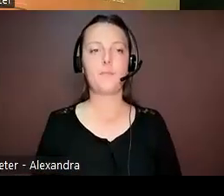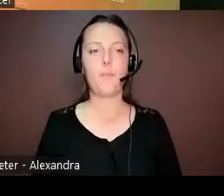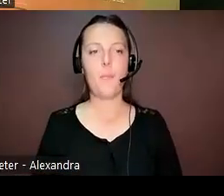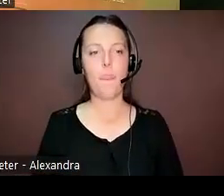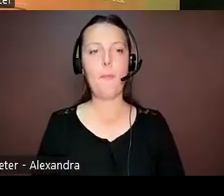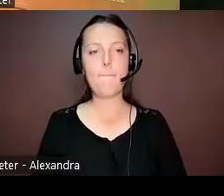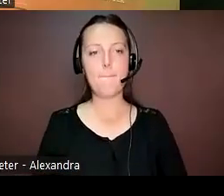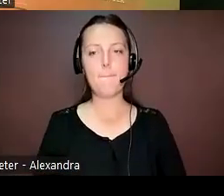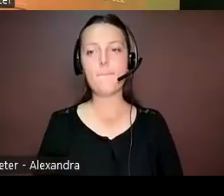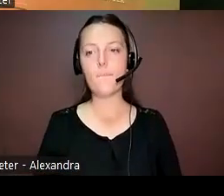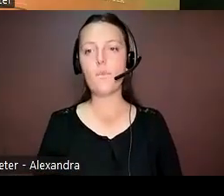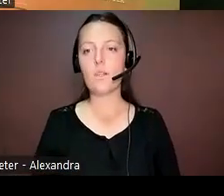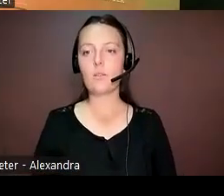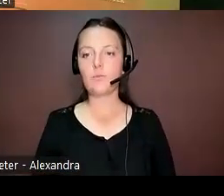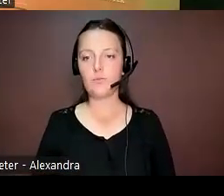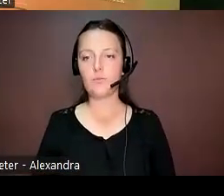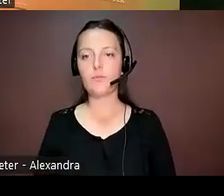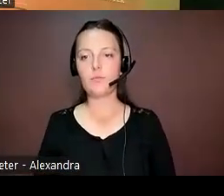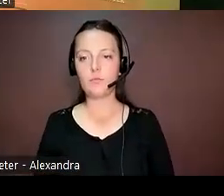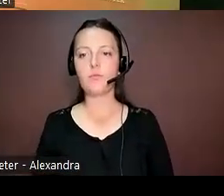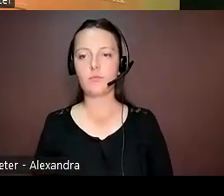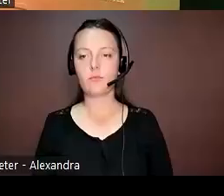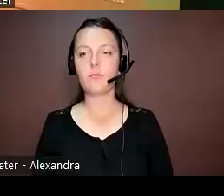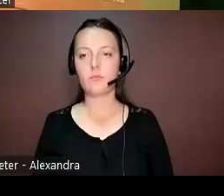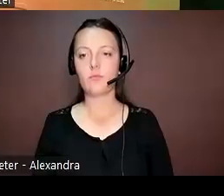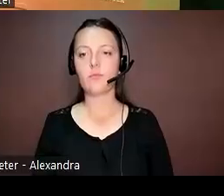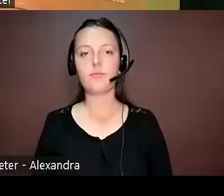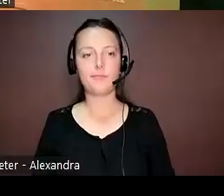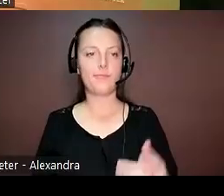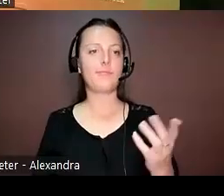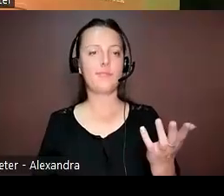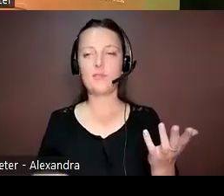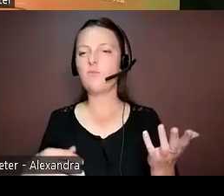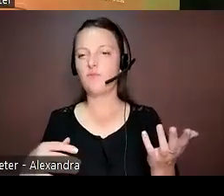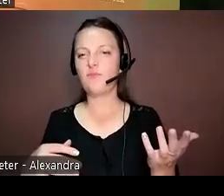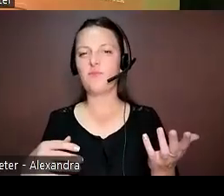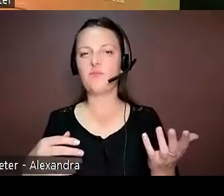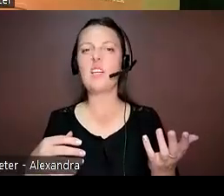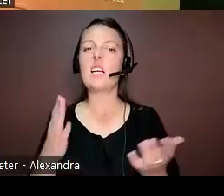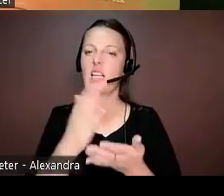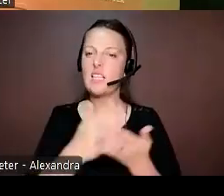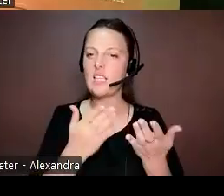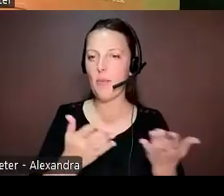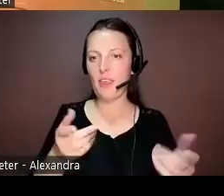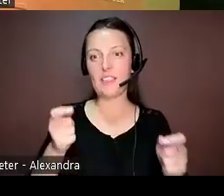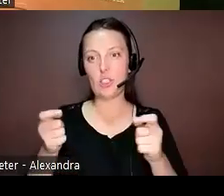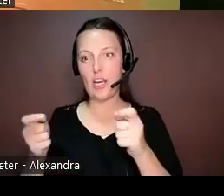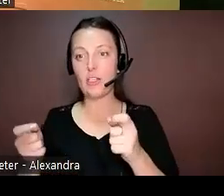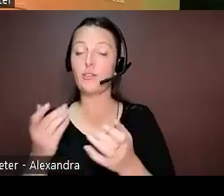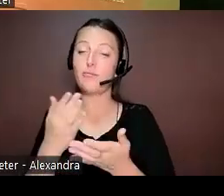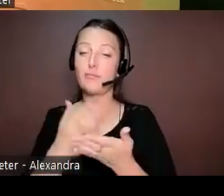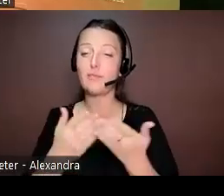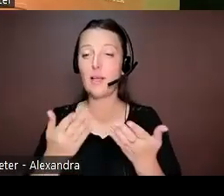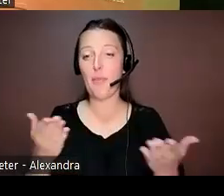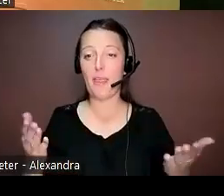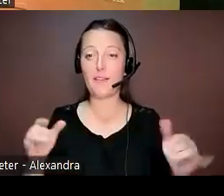it, there are things that change and there are things that stay about the same. Now, 2016, I had a hard time